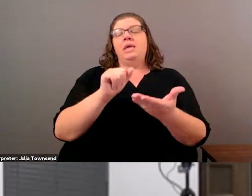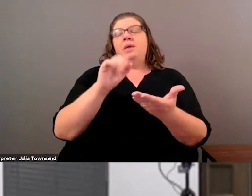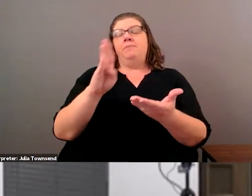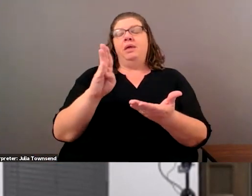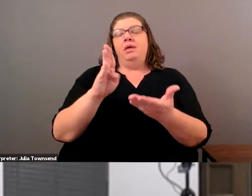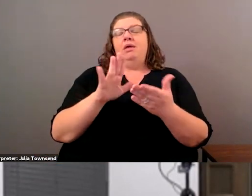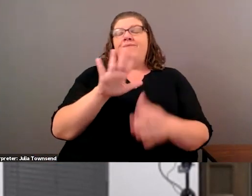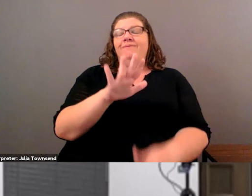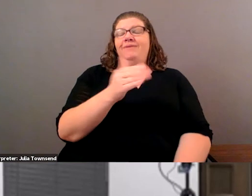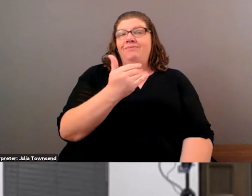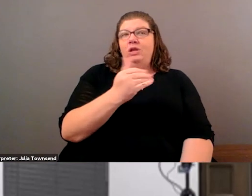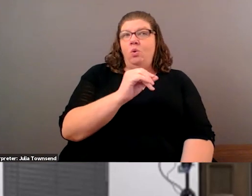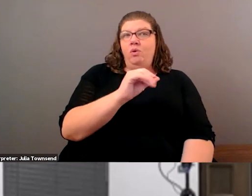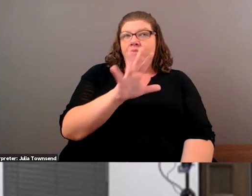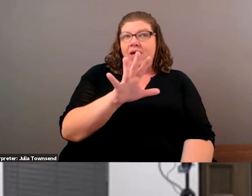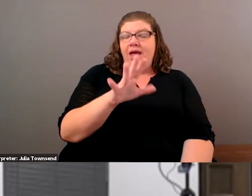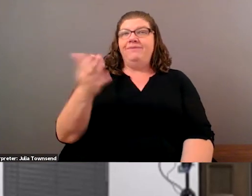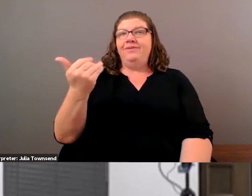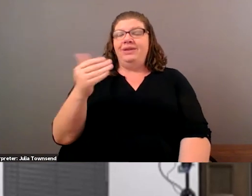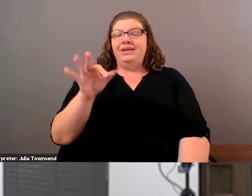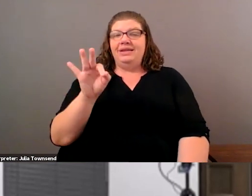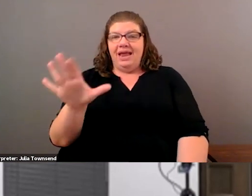1595. So board policy